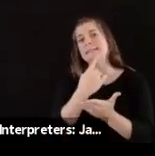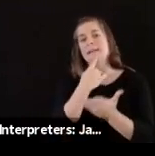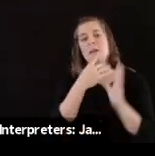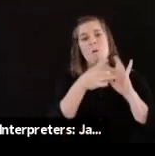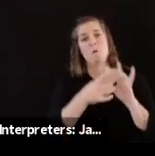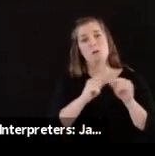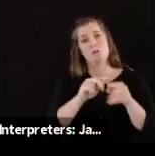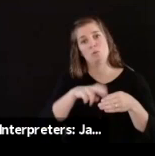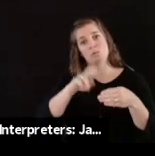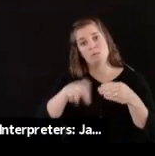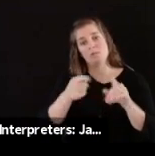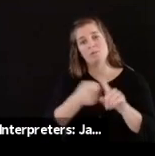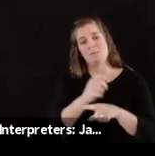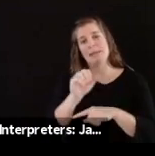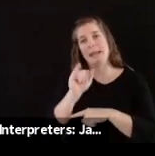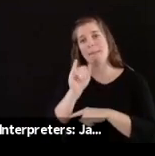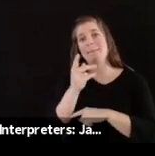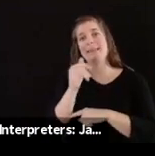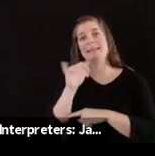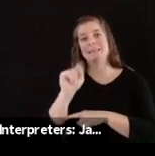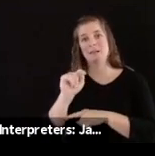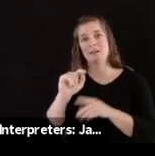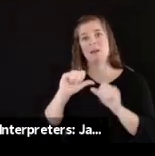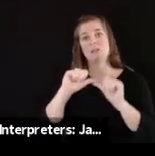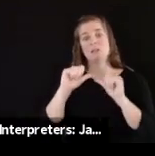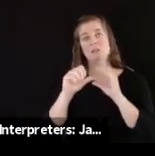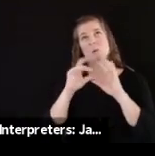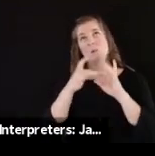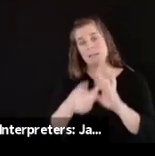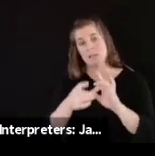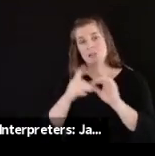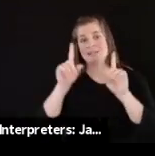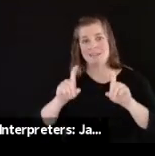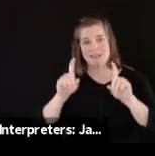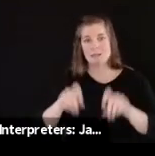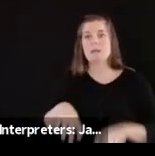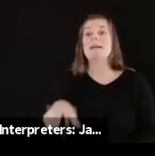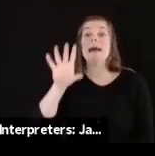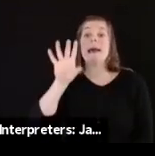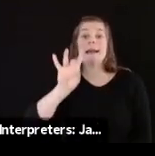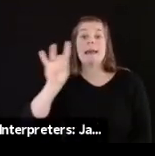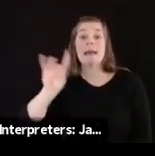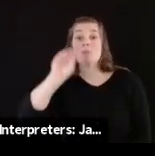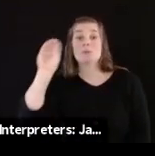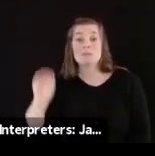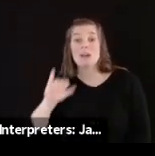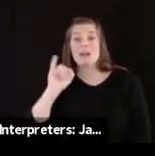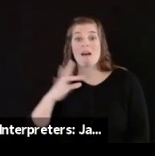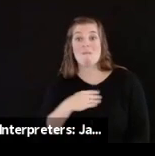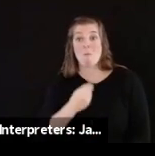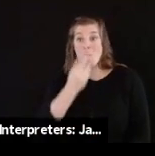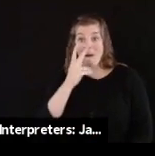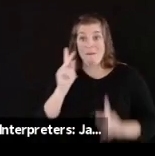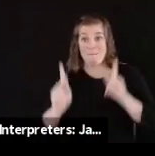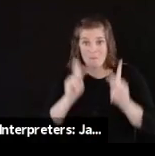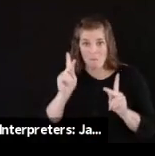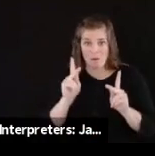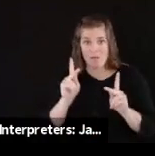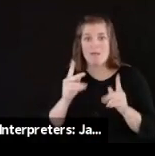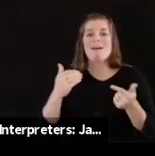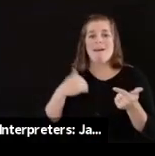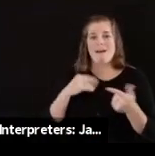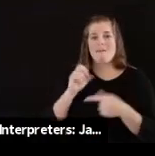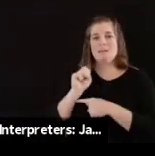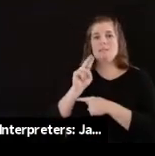of the implicit association test, fully 88% of white people harbored subconscious biases against Black